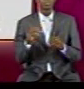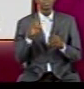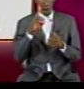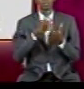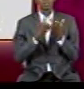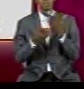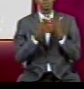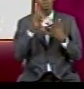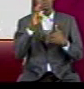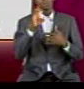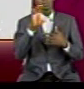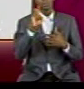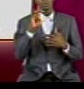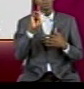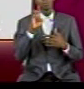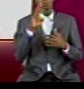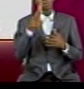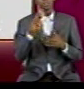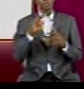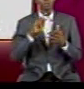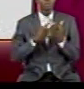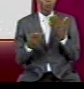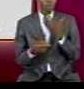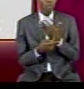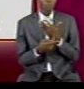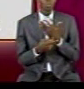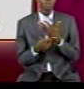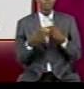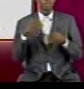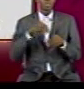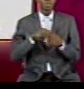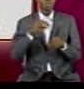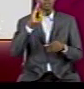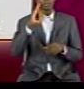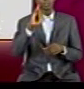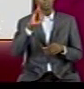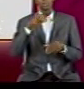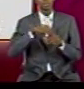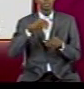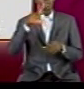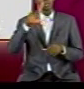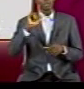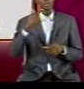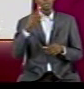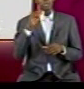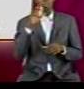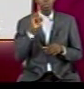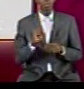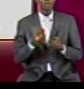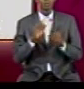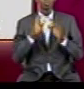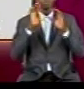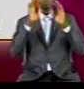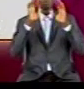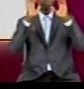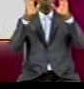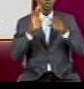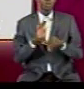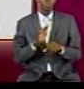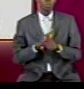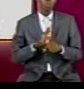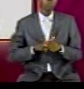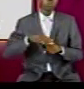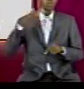crusade, that was held at Lagos, miracle explosion. The crusade started on